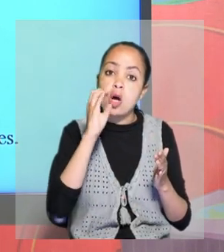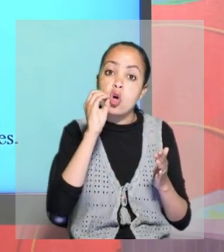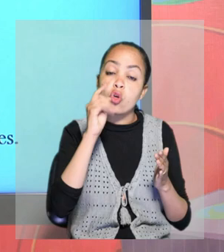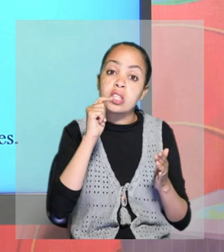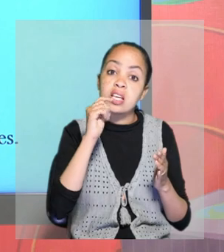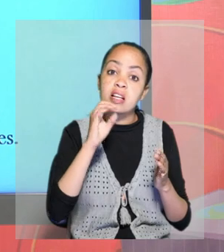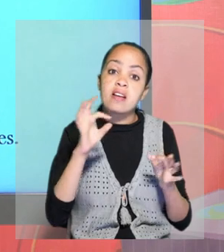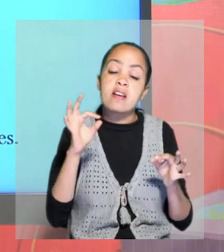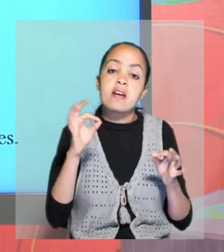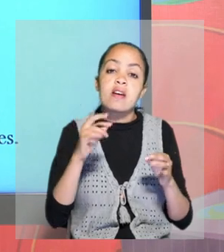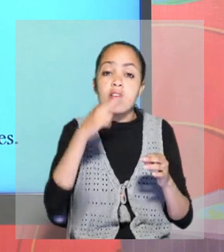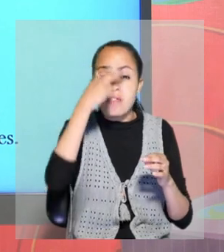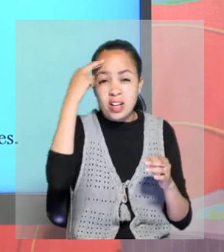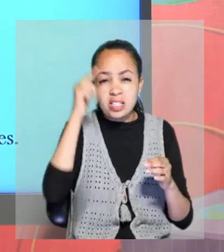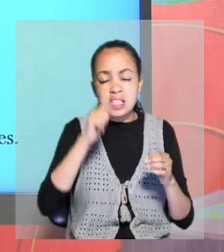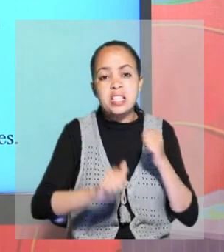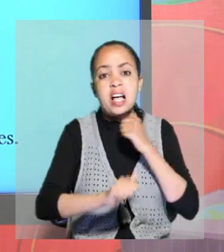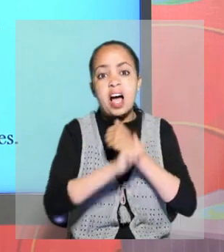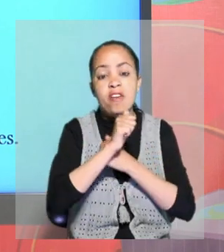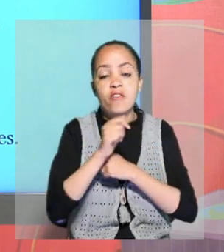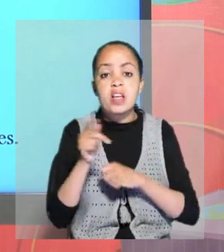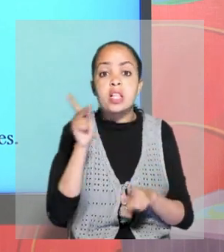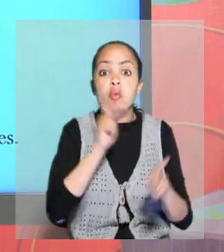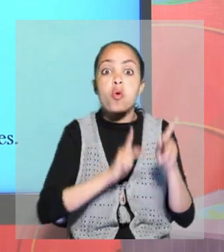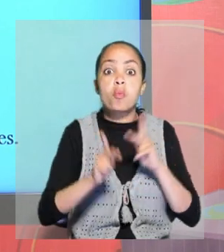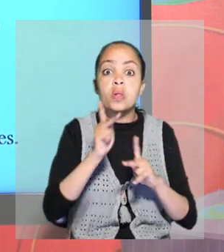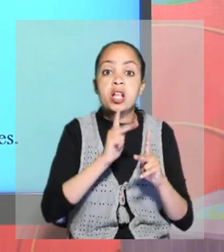factors that can affect population size.